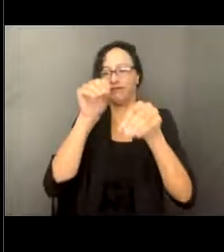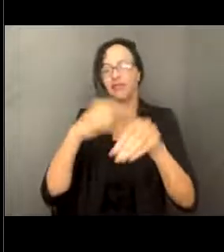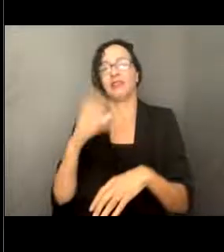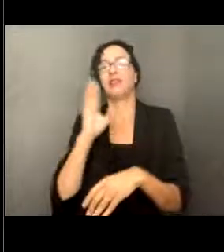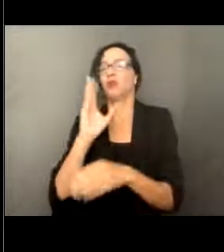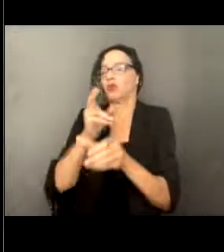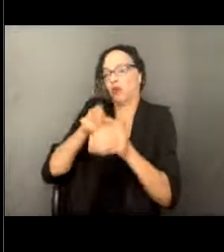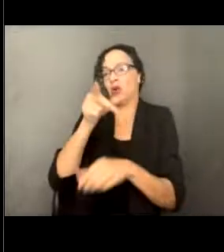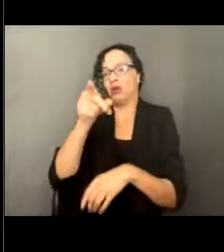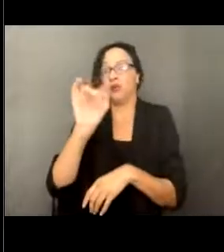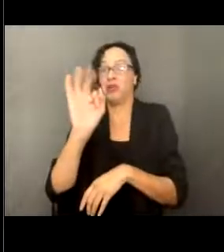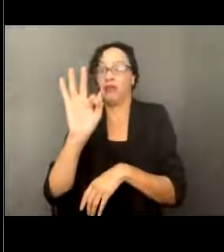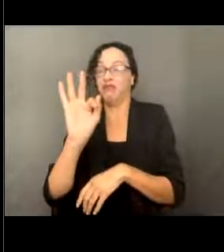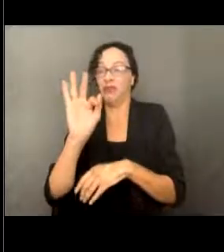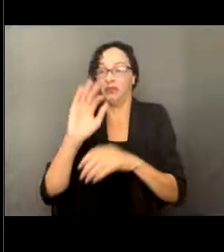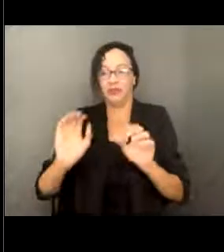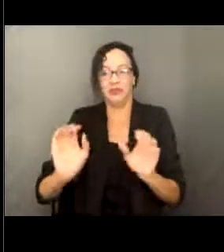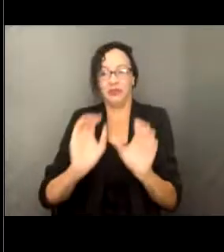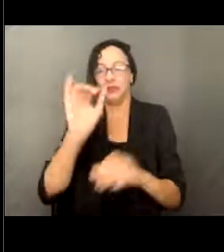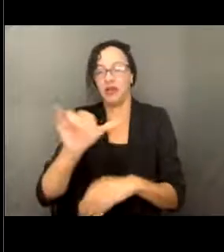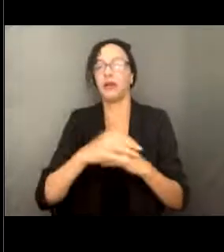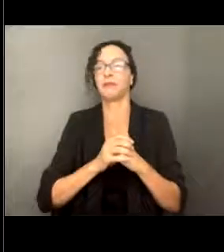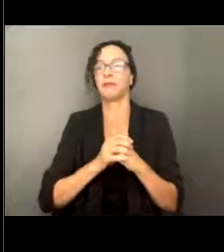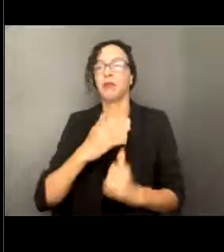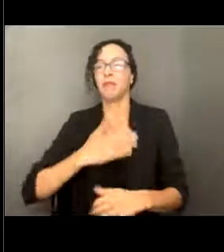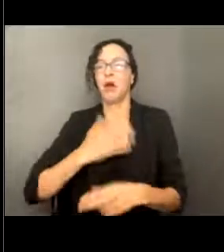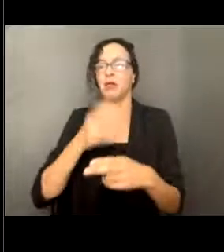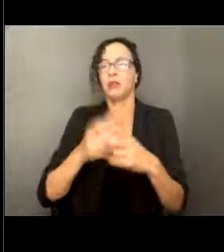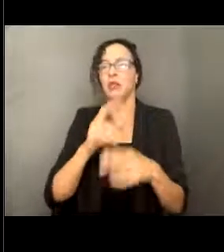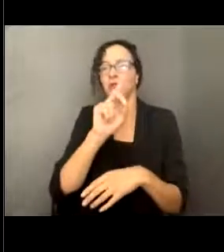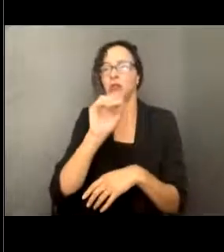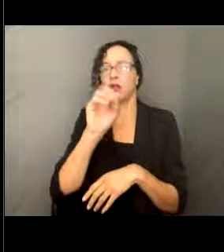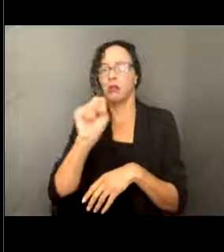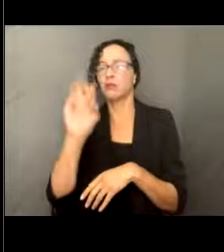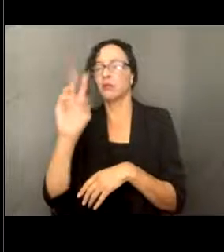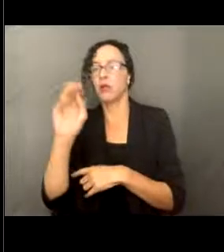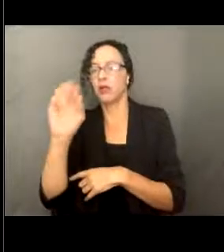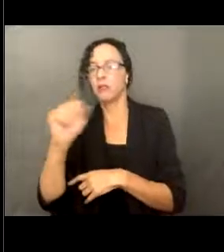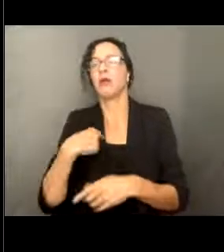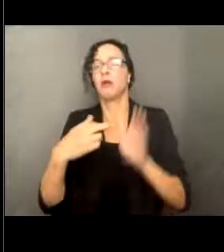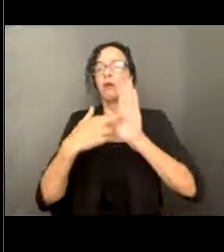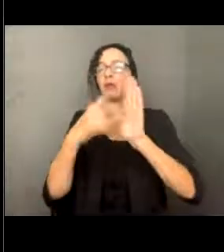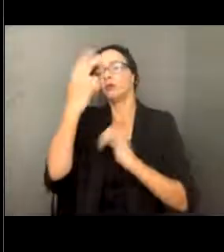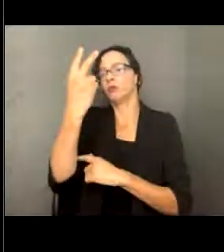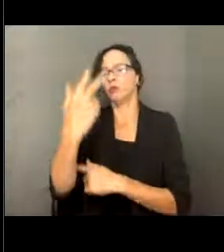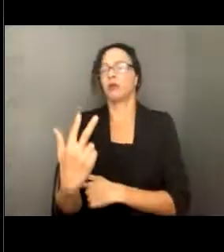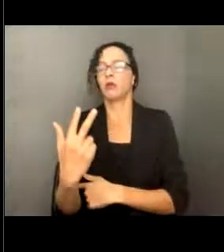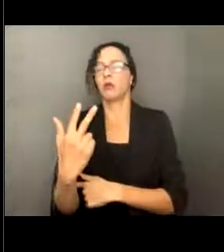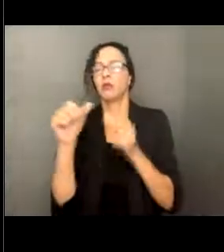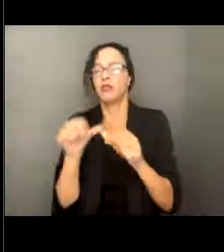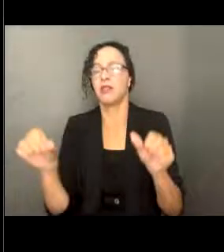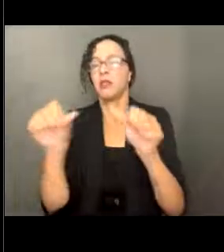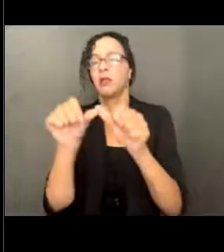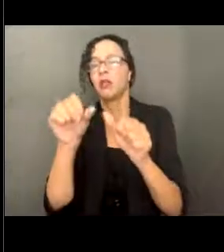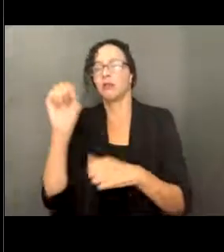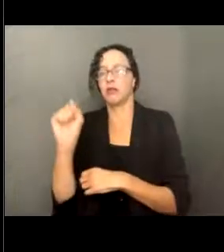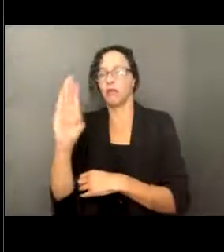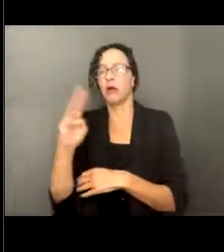the supervisor that represents 2/3 of the city of Santa Barbara, Montecito, Carpinteria, all the areas you saw on the